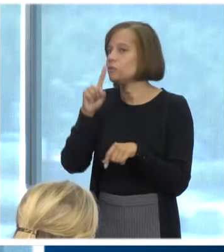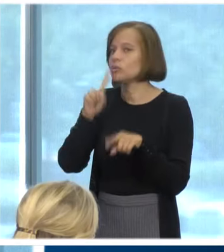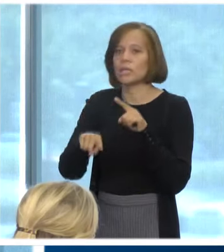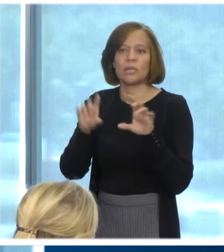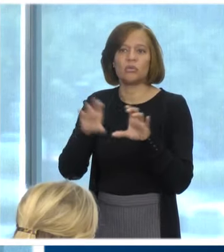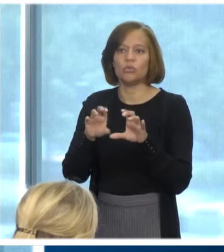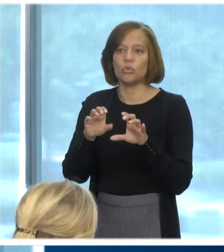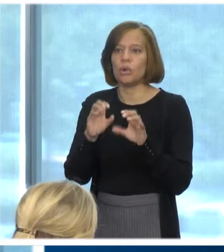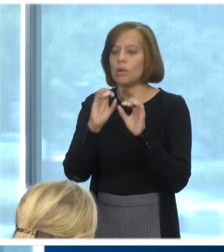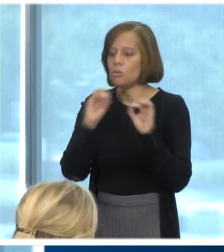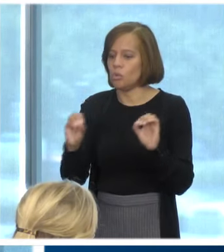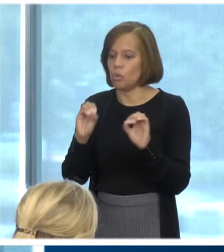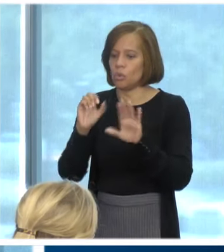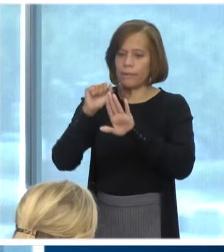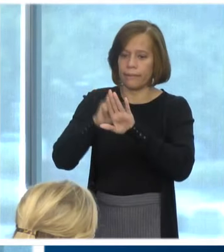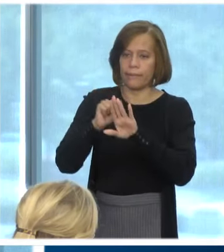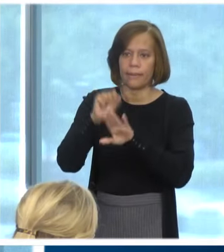a judge's approval.